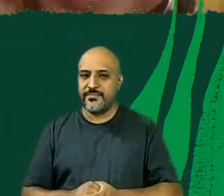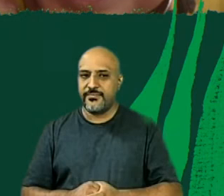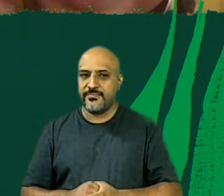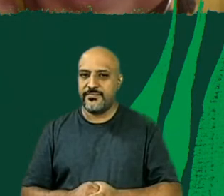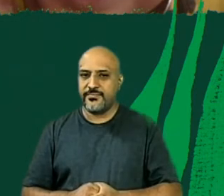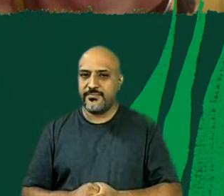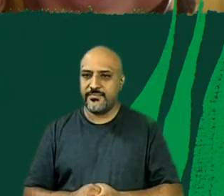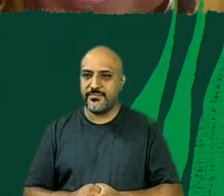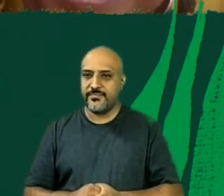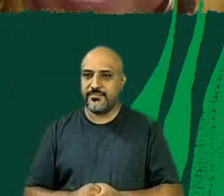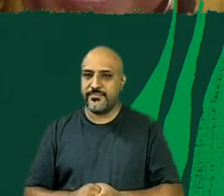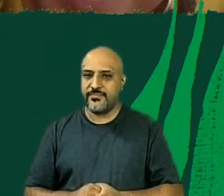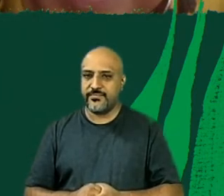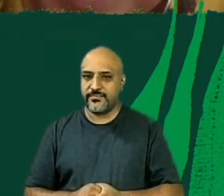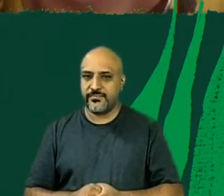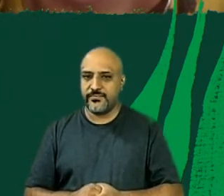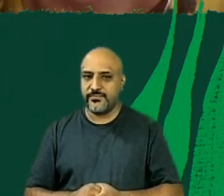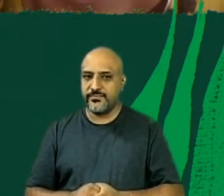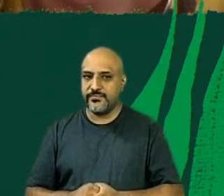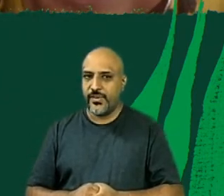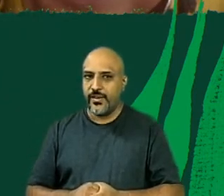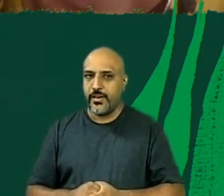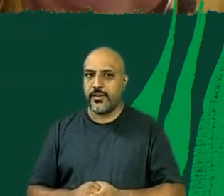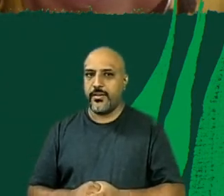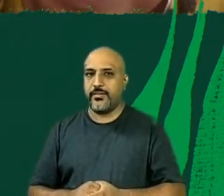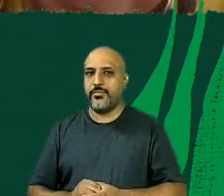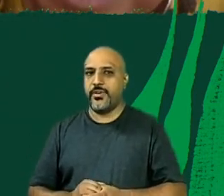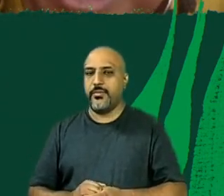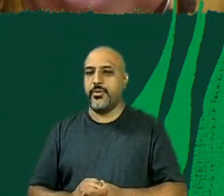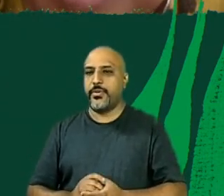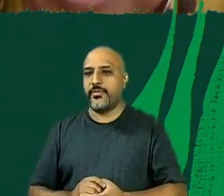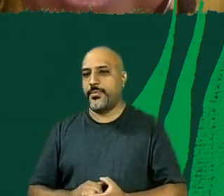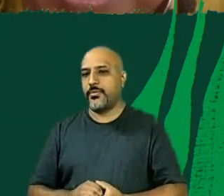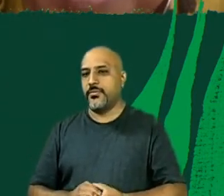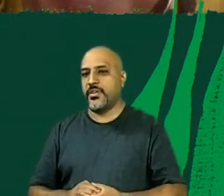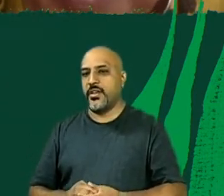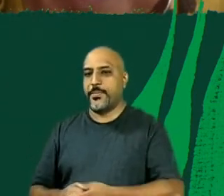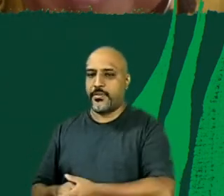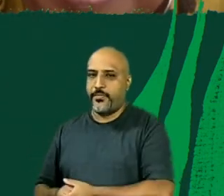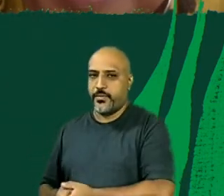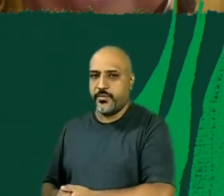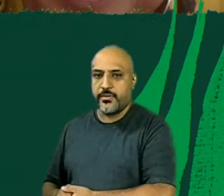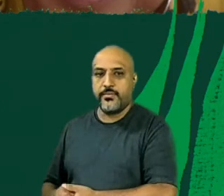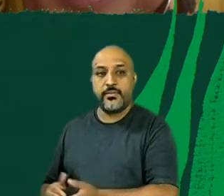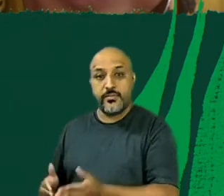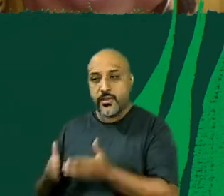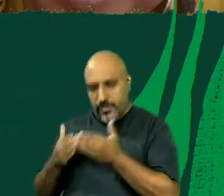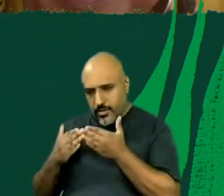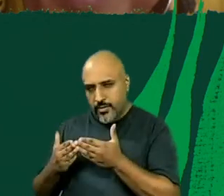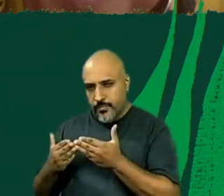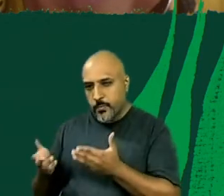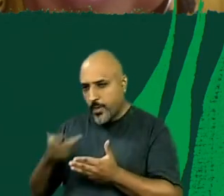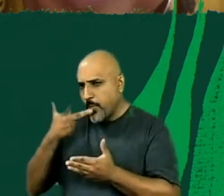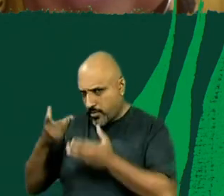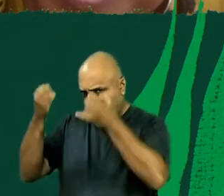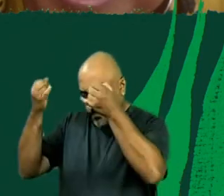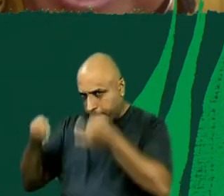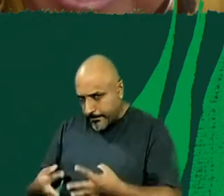these two different discourses. Okay, yes. May I speak as a poor woman? Yeah. Who was a poor